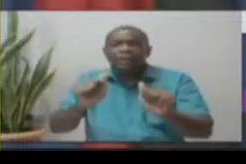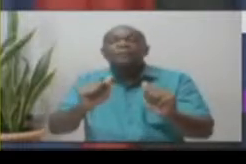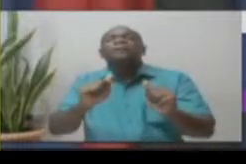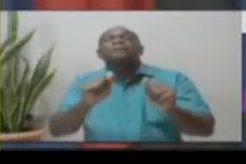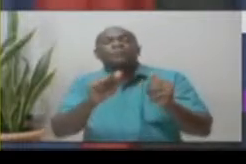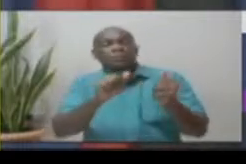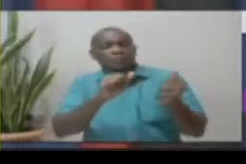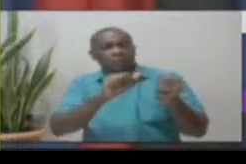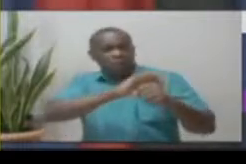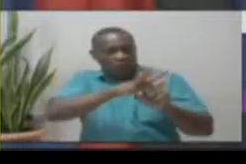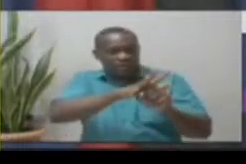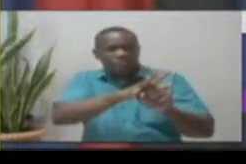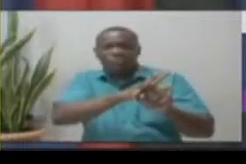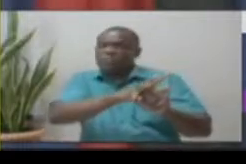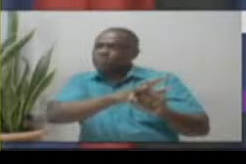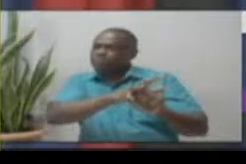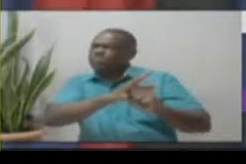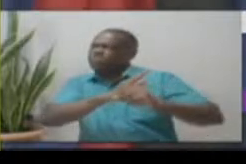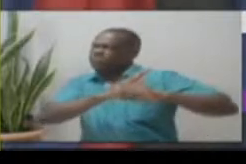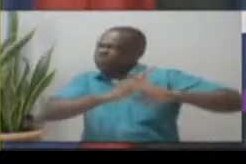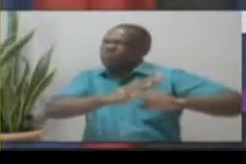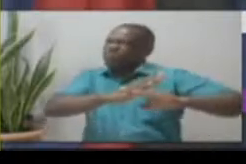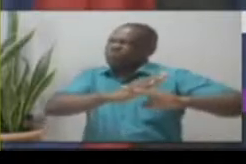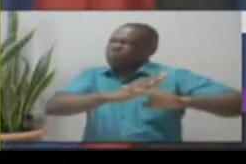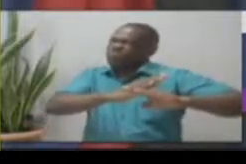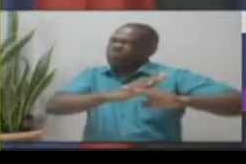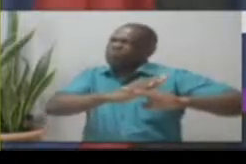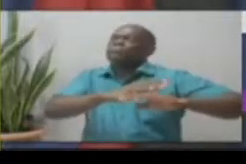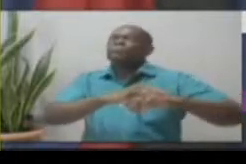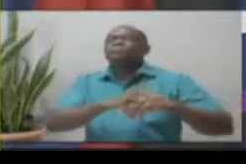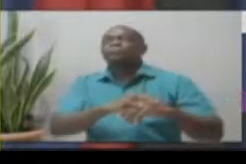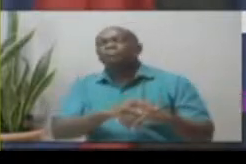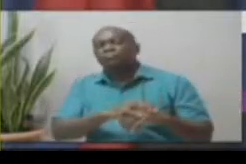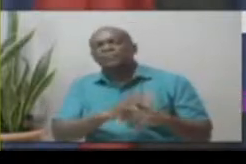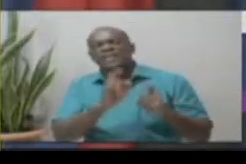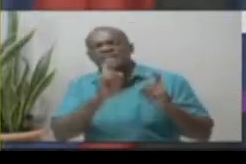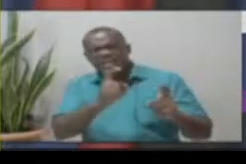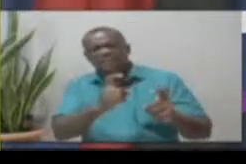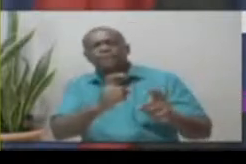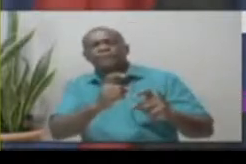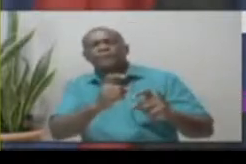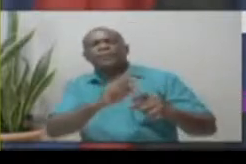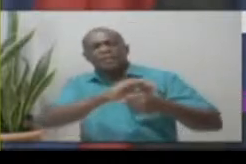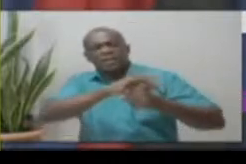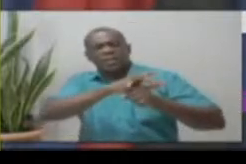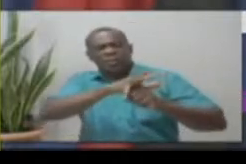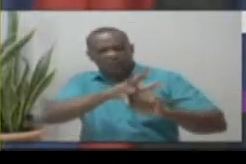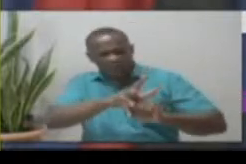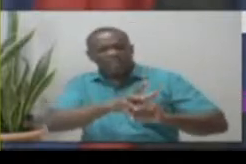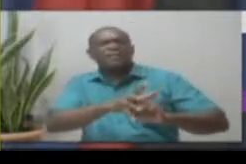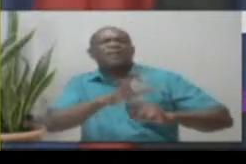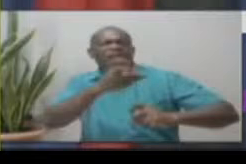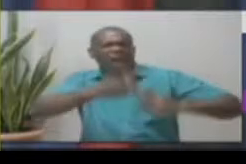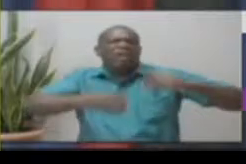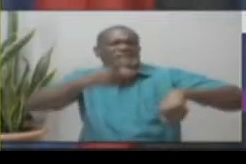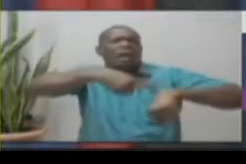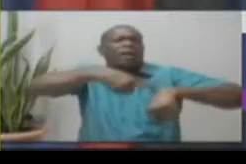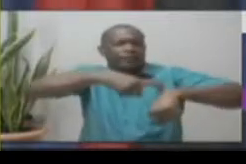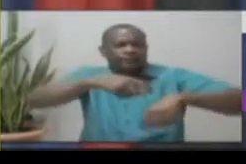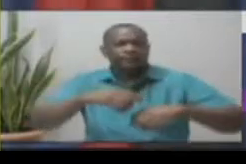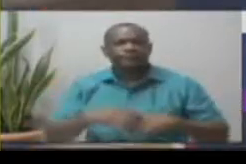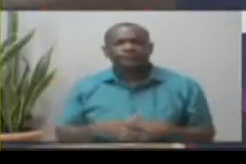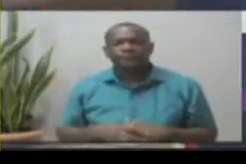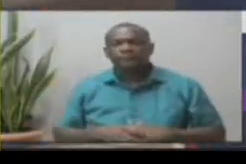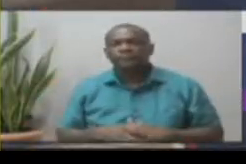spread and to also have this worse effect on an infected person. And that's what we're doing. The issue of the